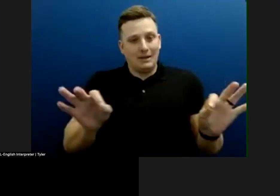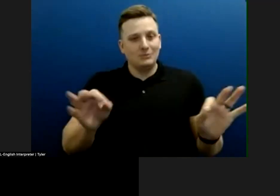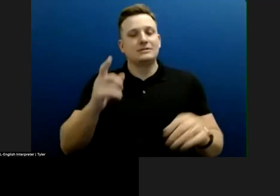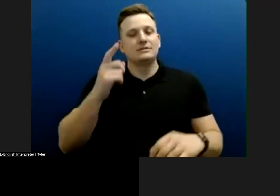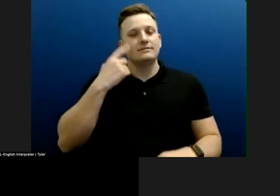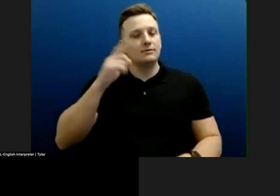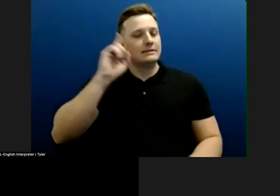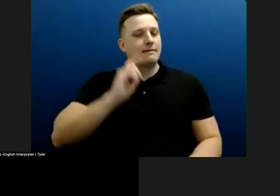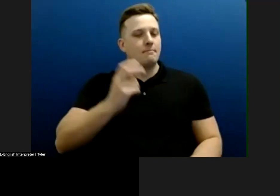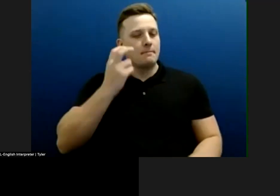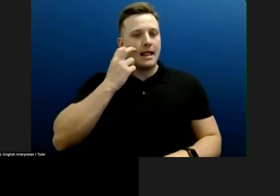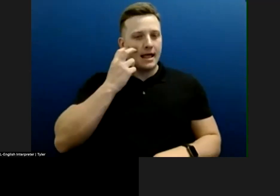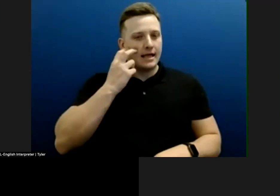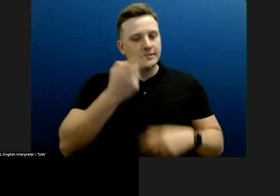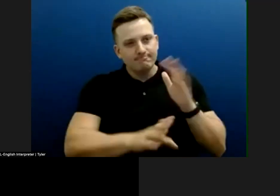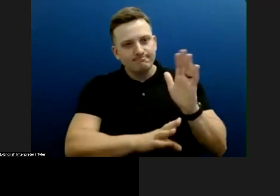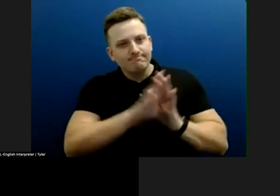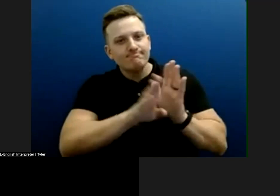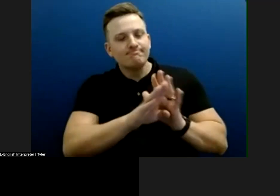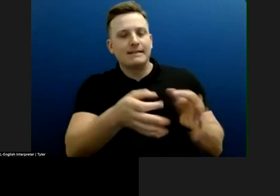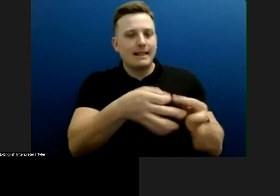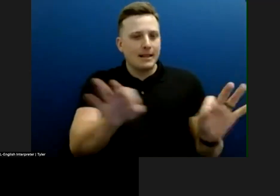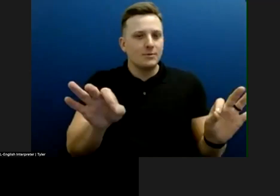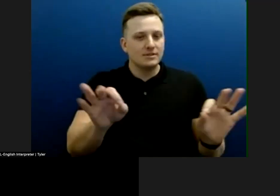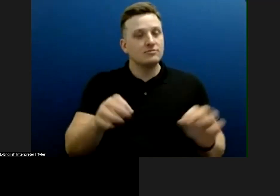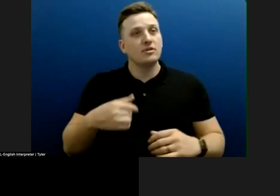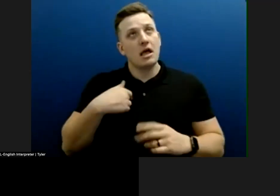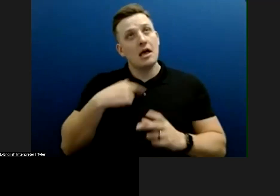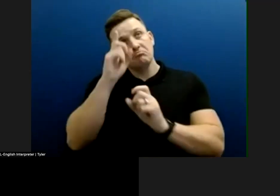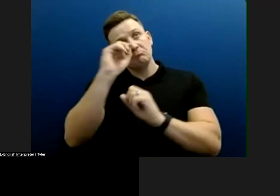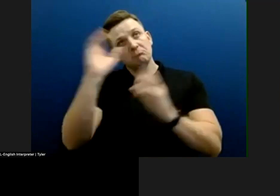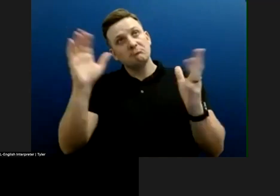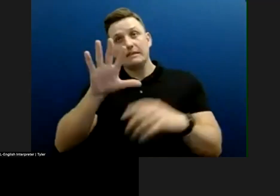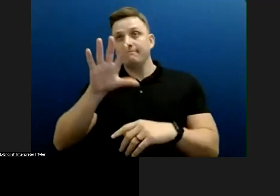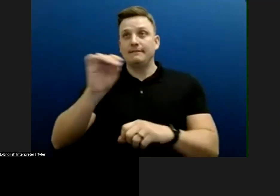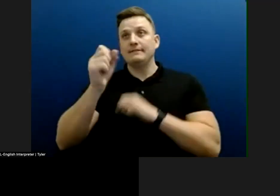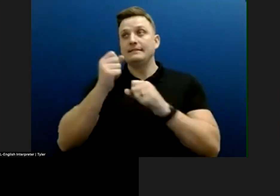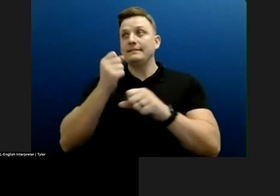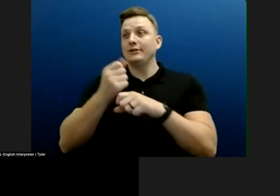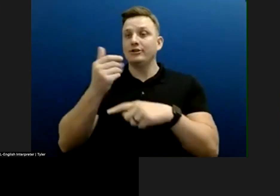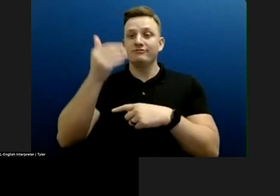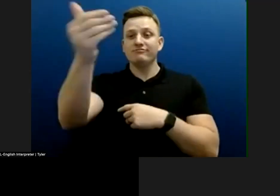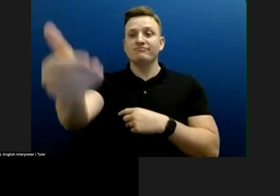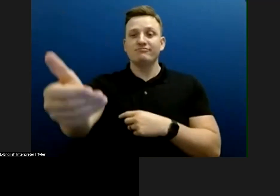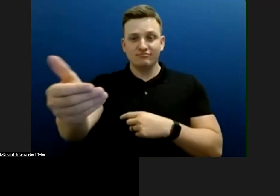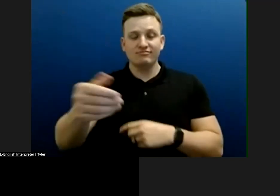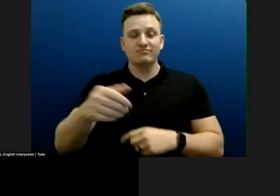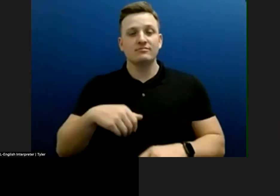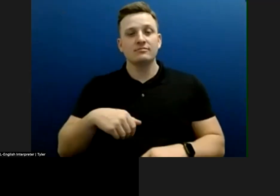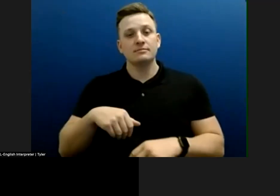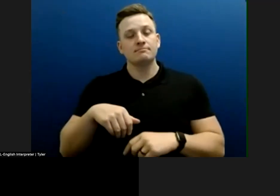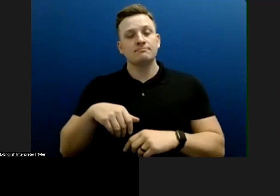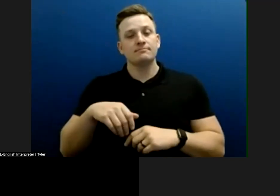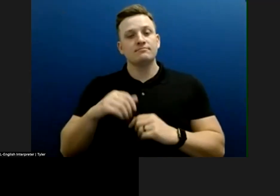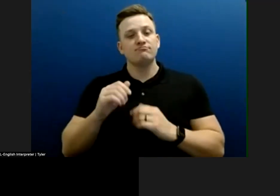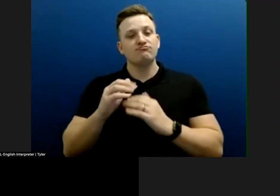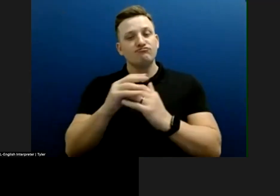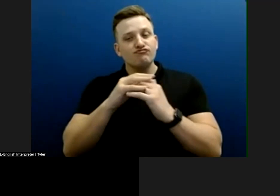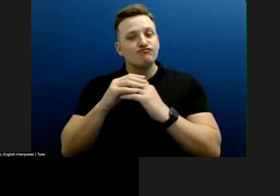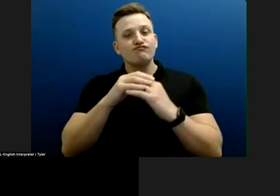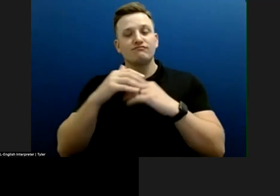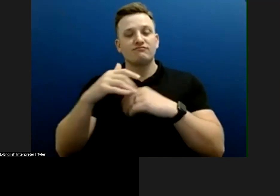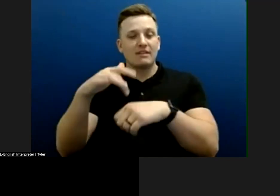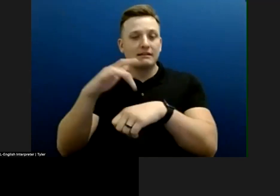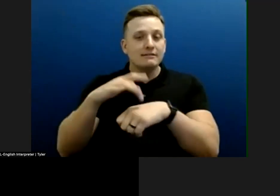can imagine a world in 50 years' time when a tactile